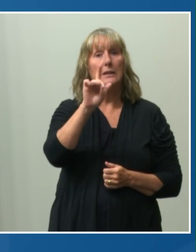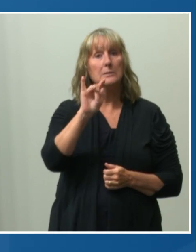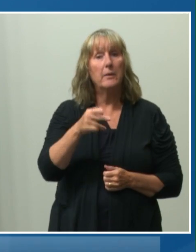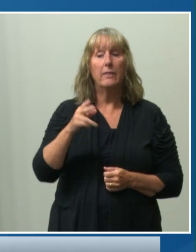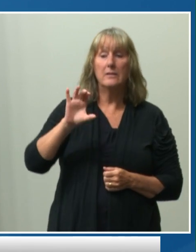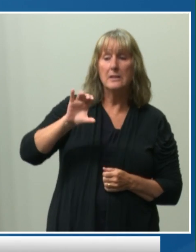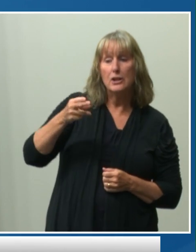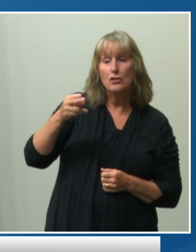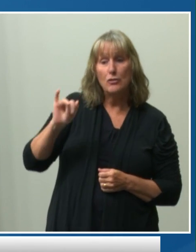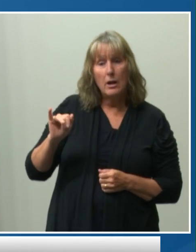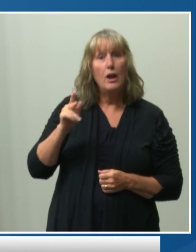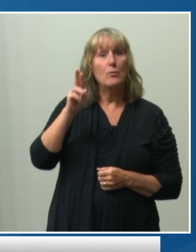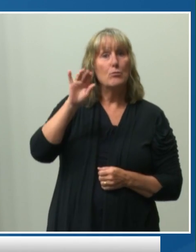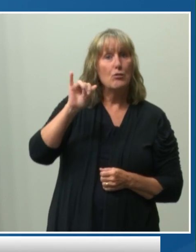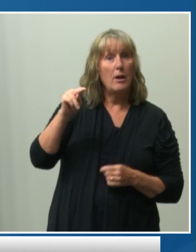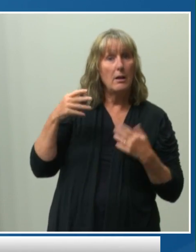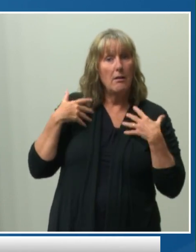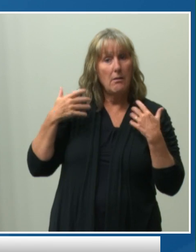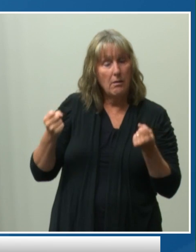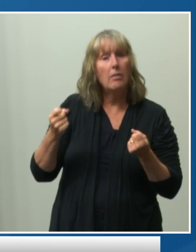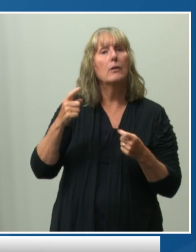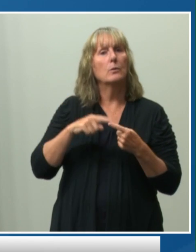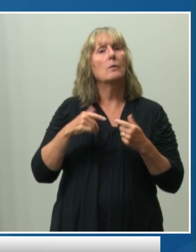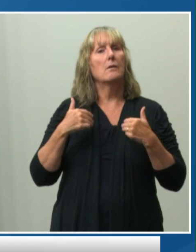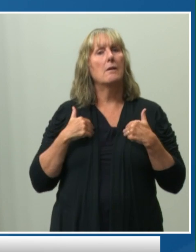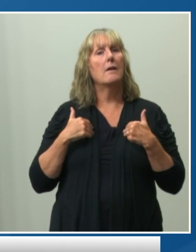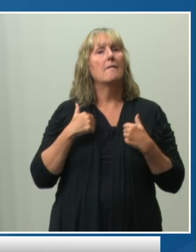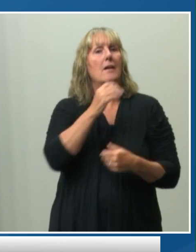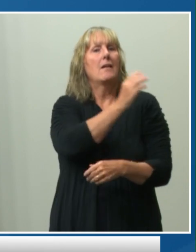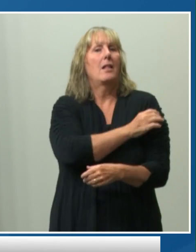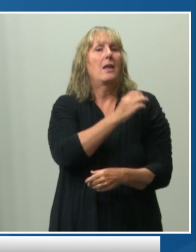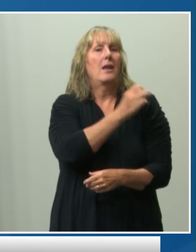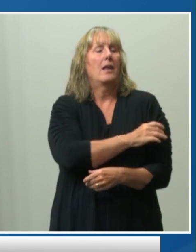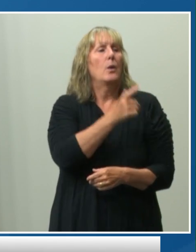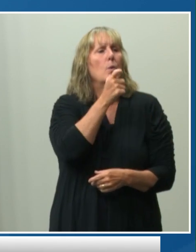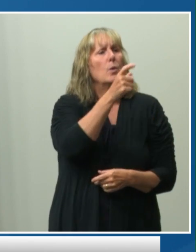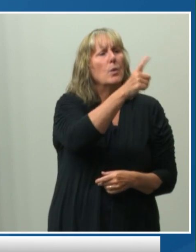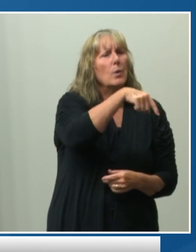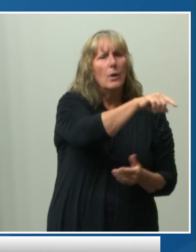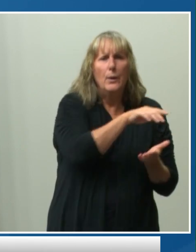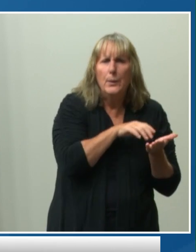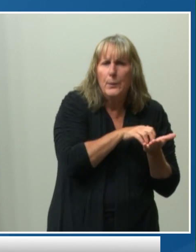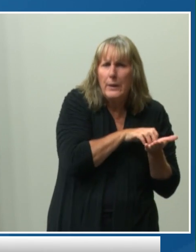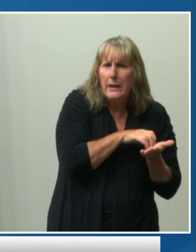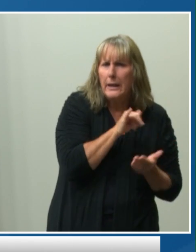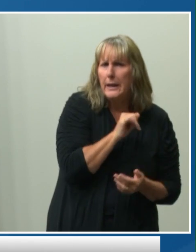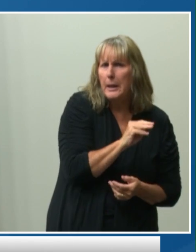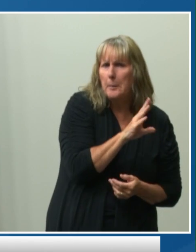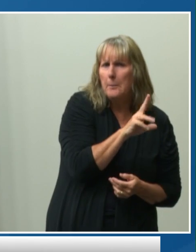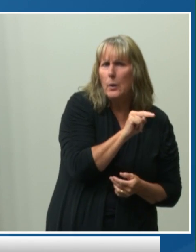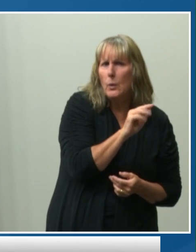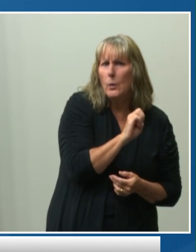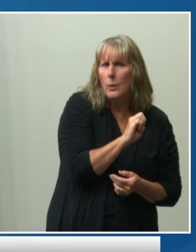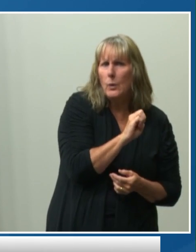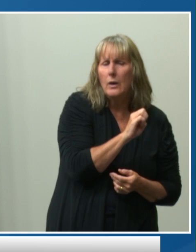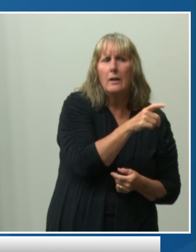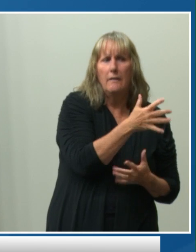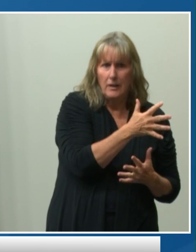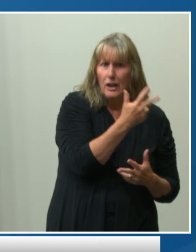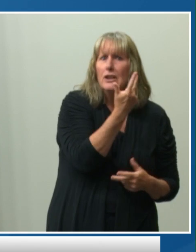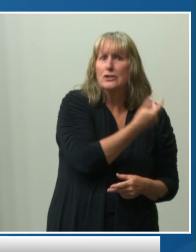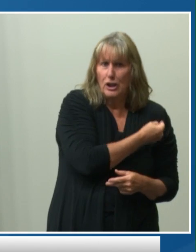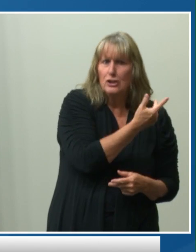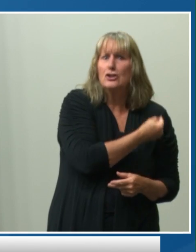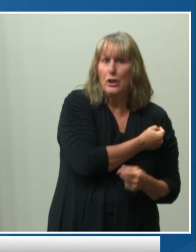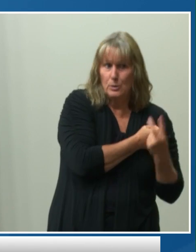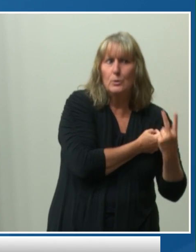to host third dose clinics for people with weakened immune systems who have already received their 2 doses of Pfizer or